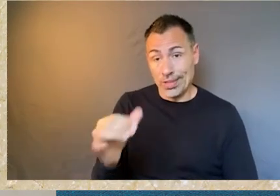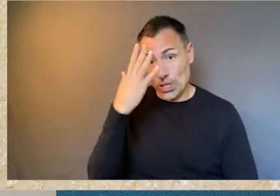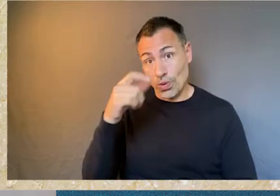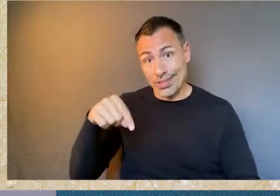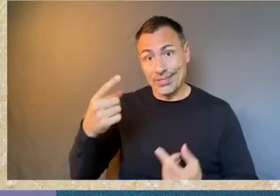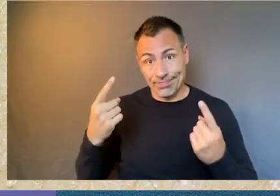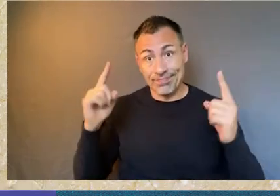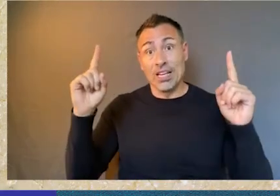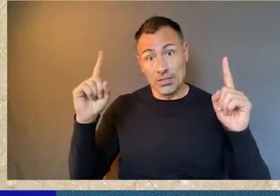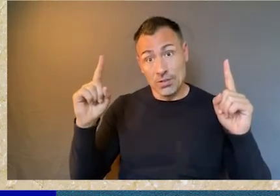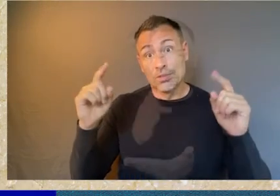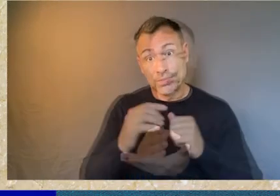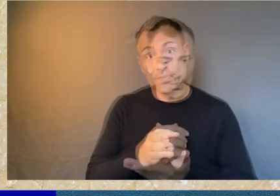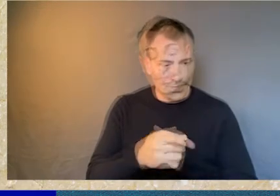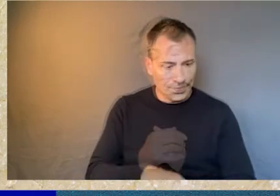collaboration works.